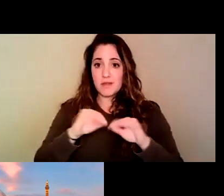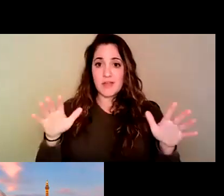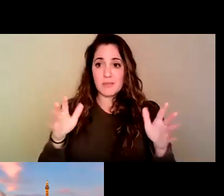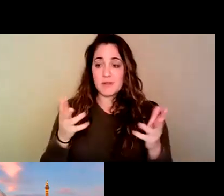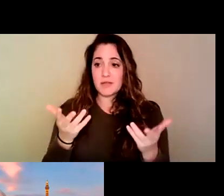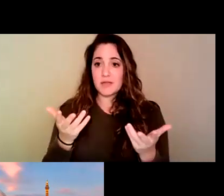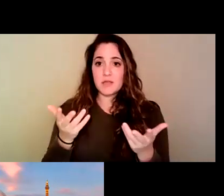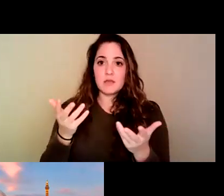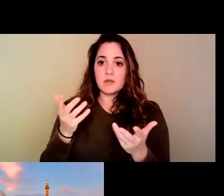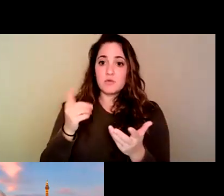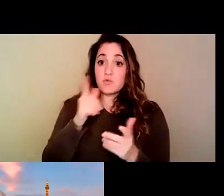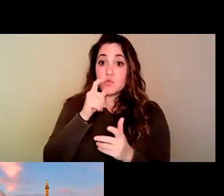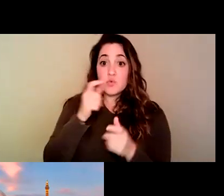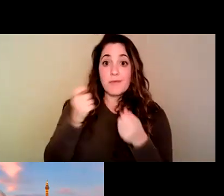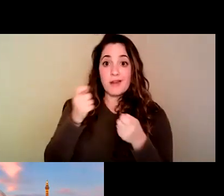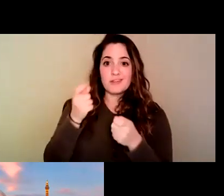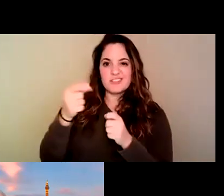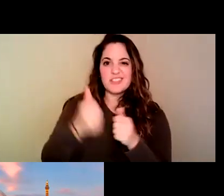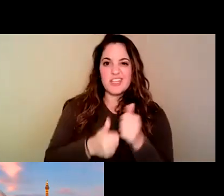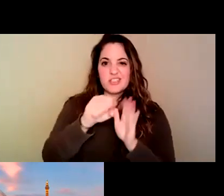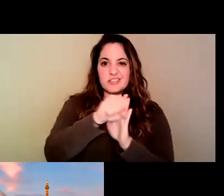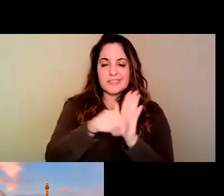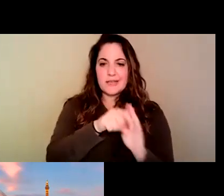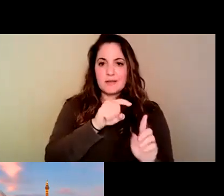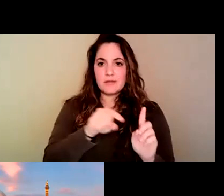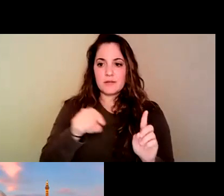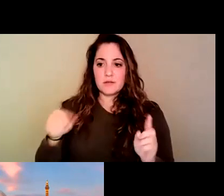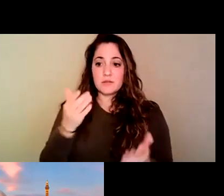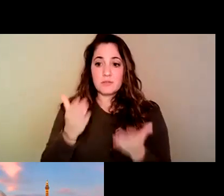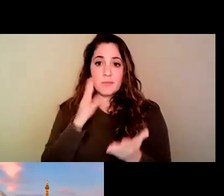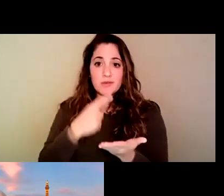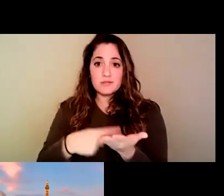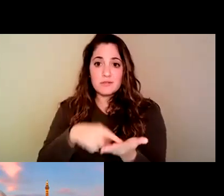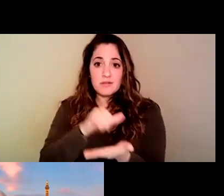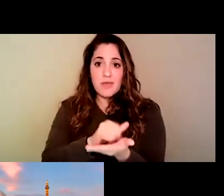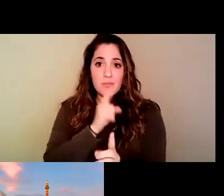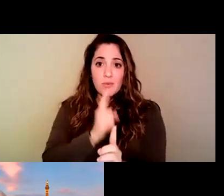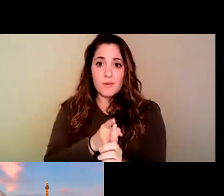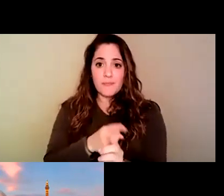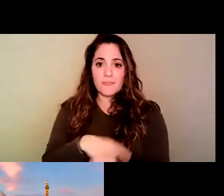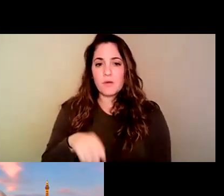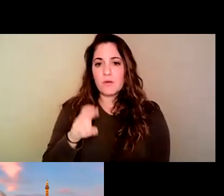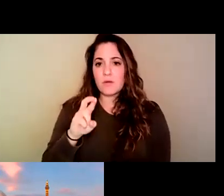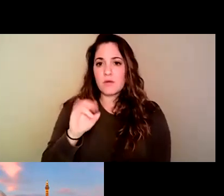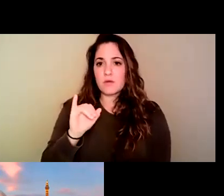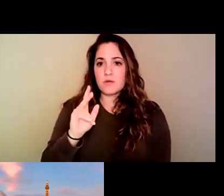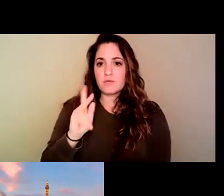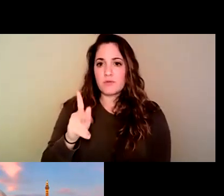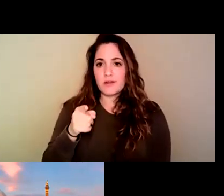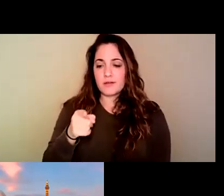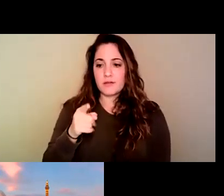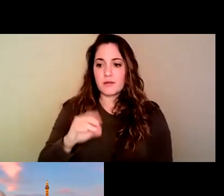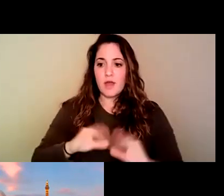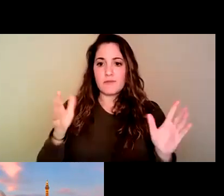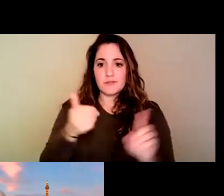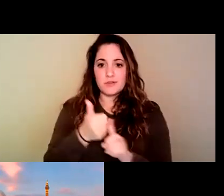the states to manage. So I thought we could just explore that a little bit. So Rick, obviously you're in